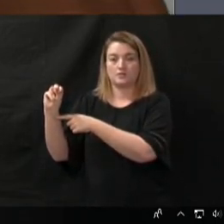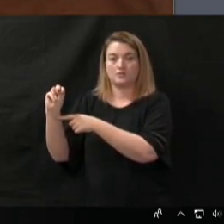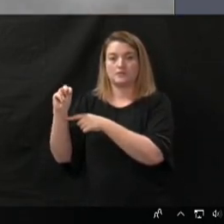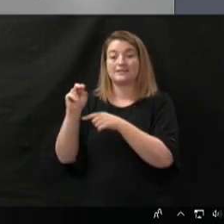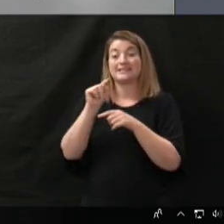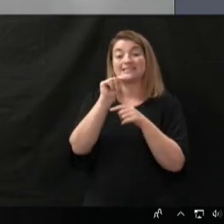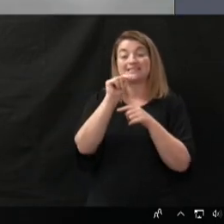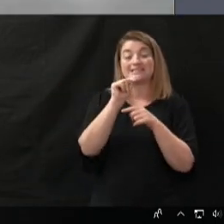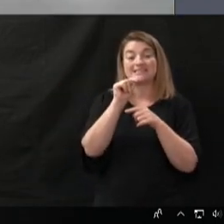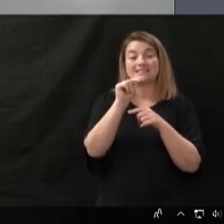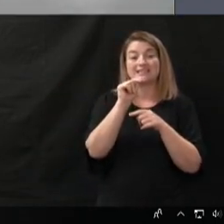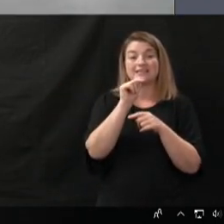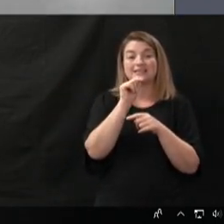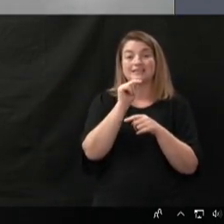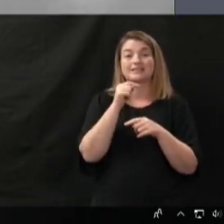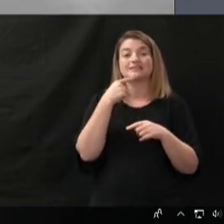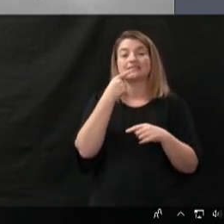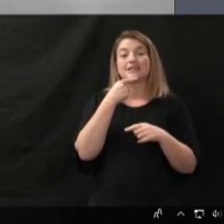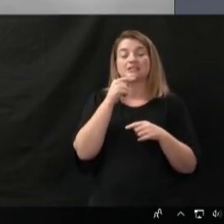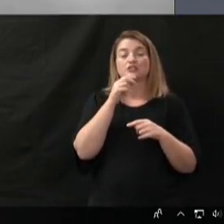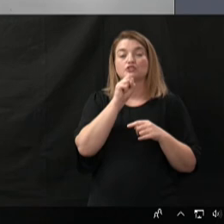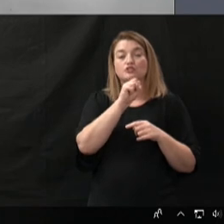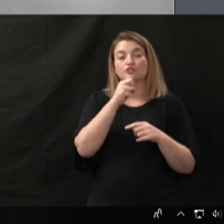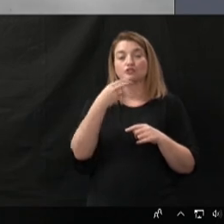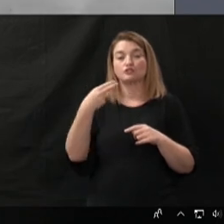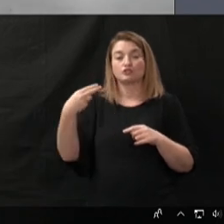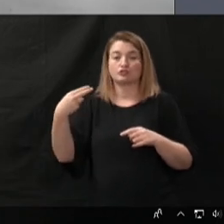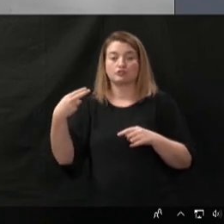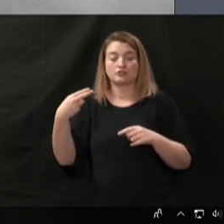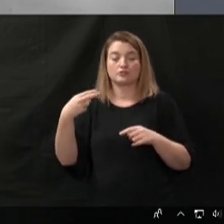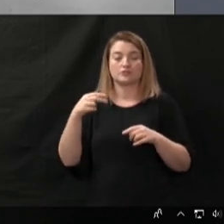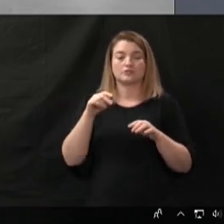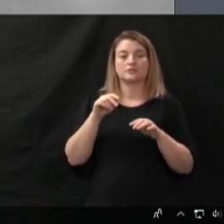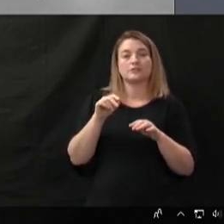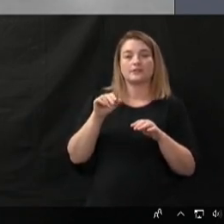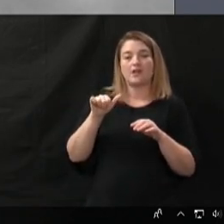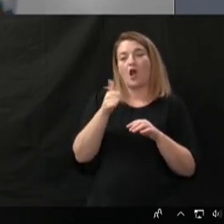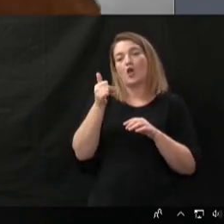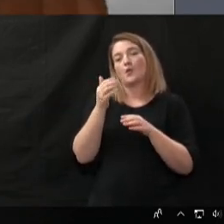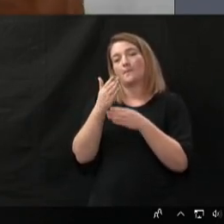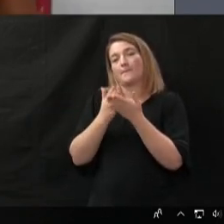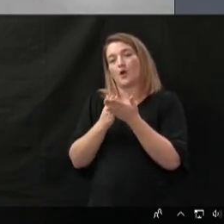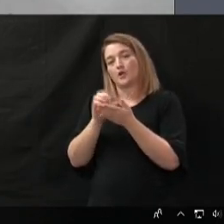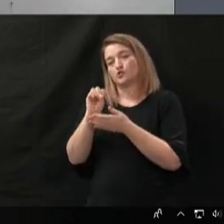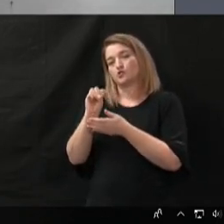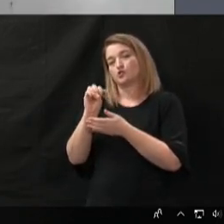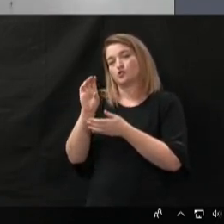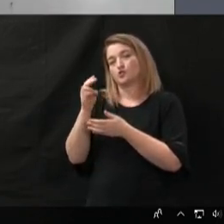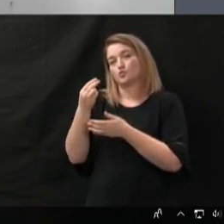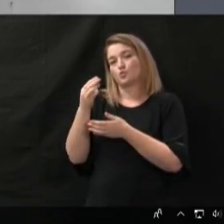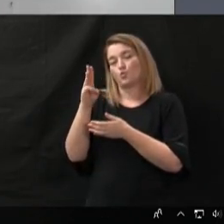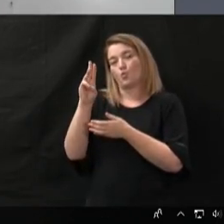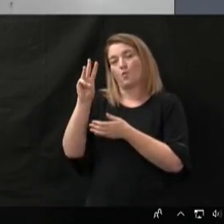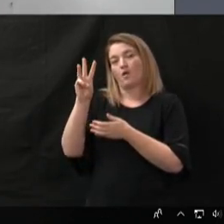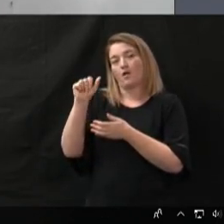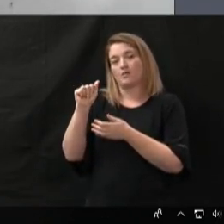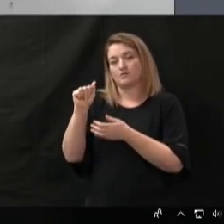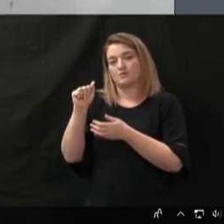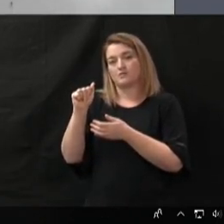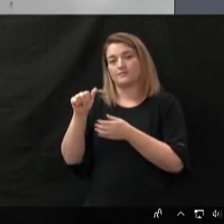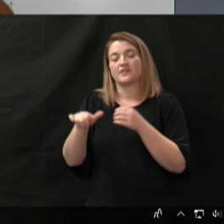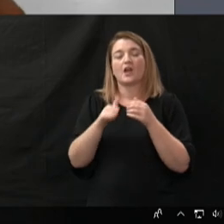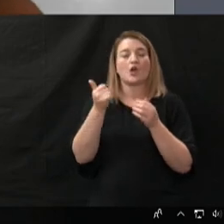then the rest is schwad. Okay, shun. And the same thing is